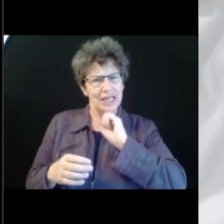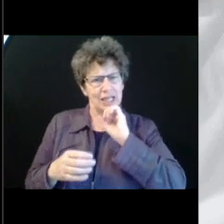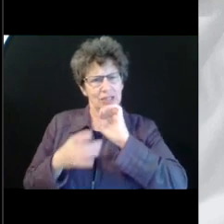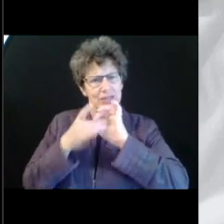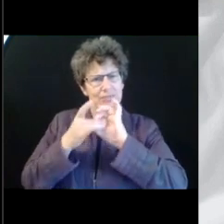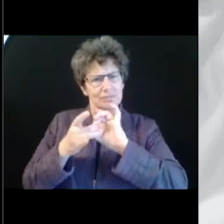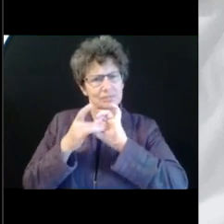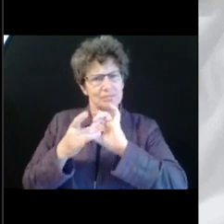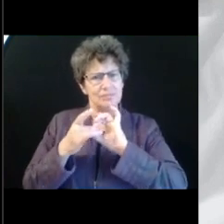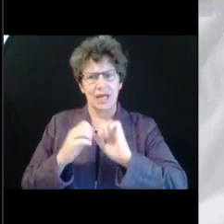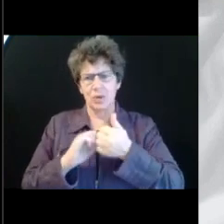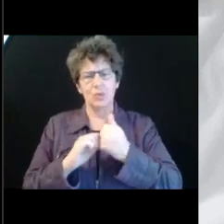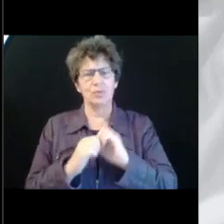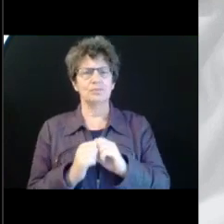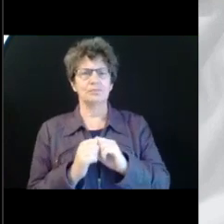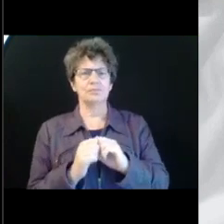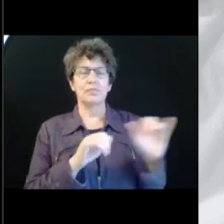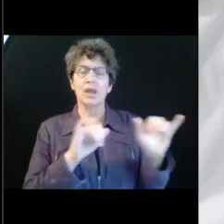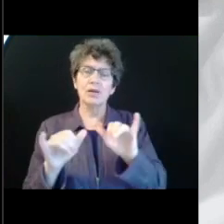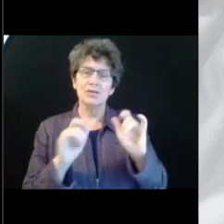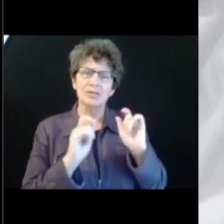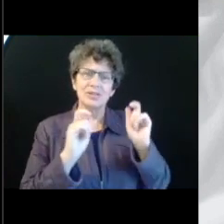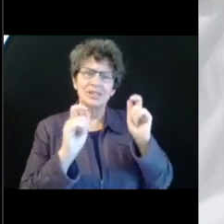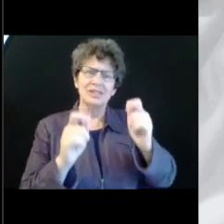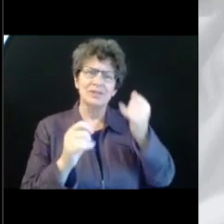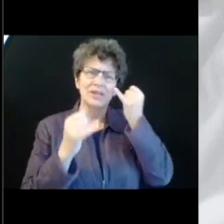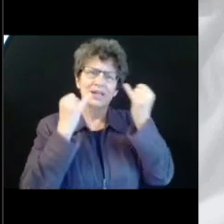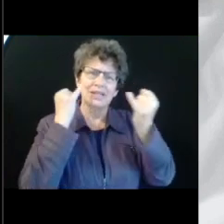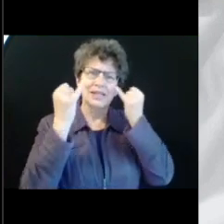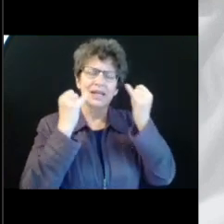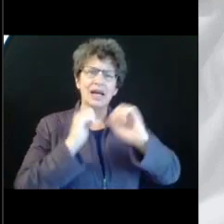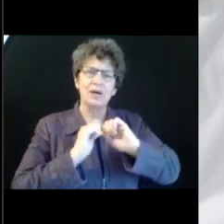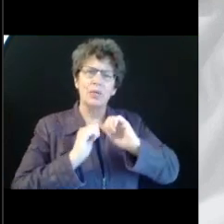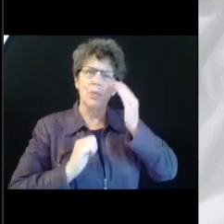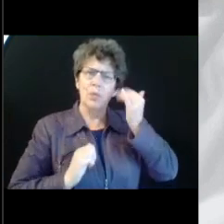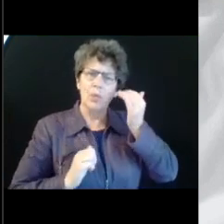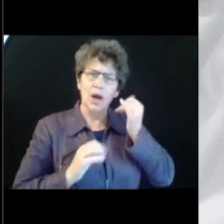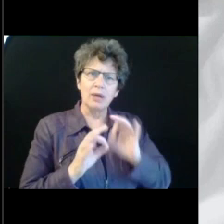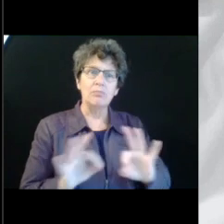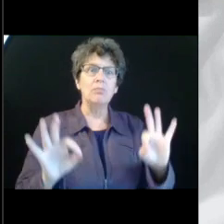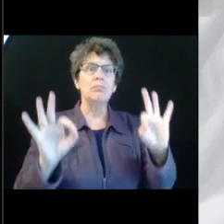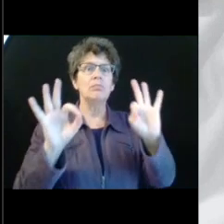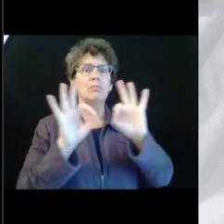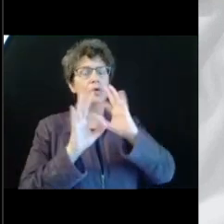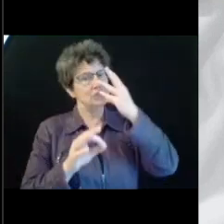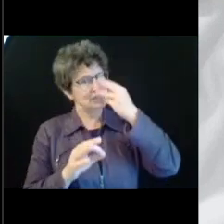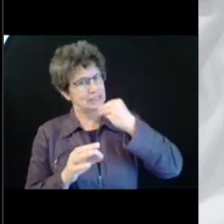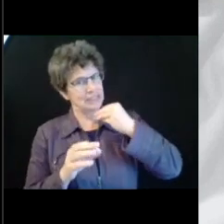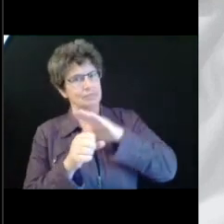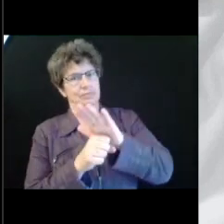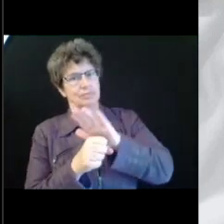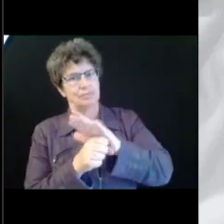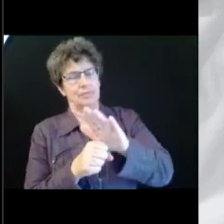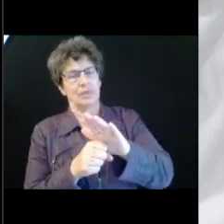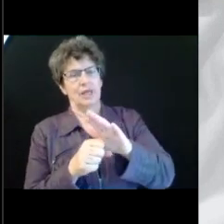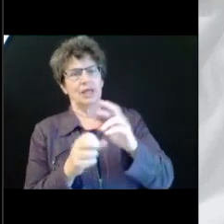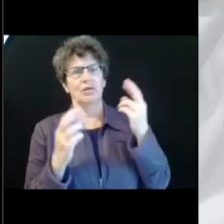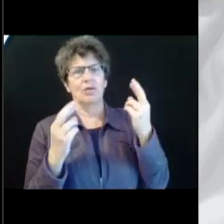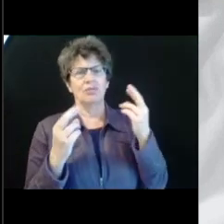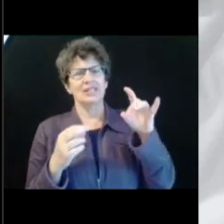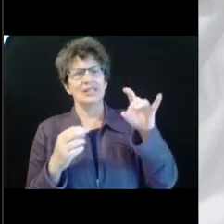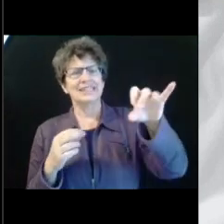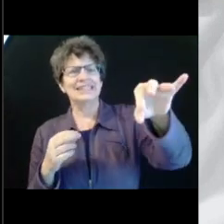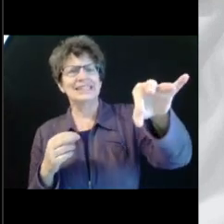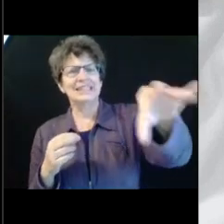you a sense of just how important it is to get the sleep we need, why it's so important, and hopefully to give you some tips at the end